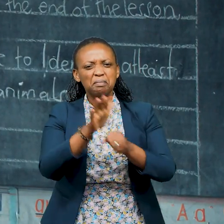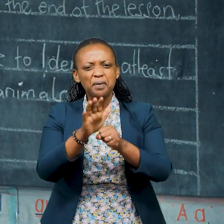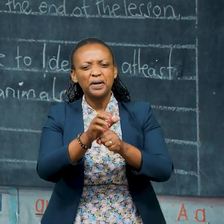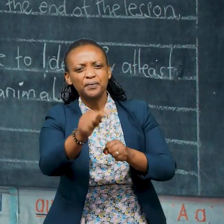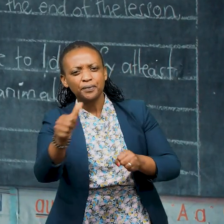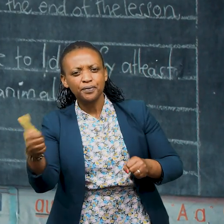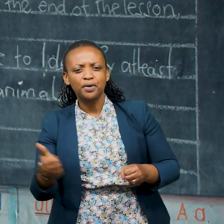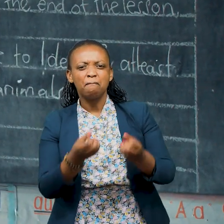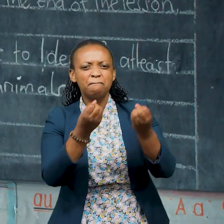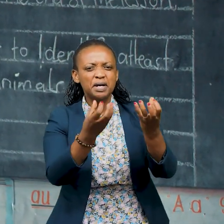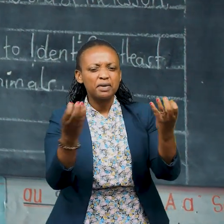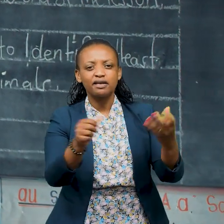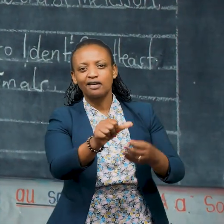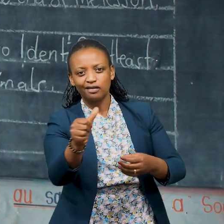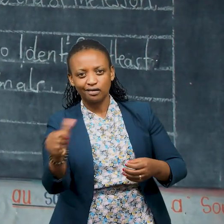many